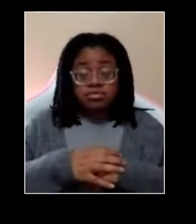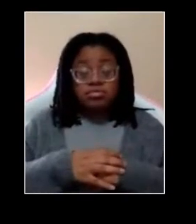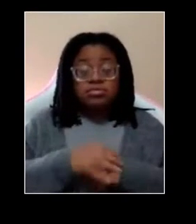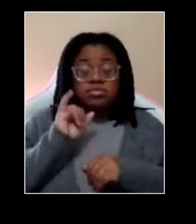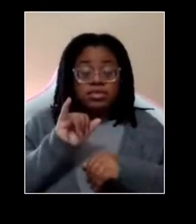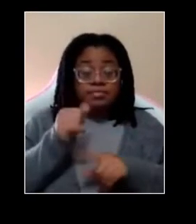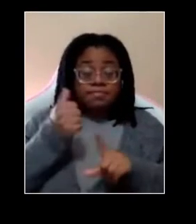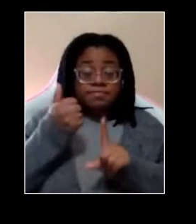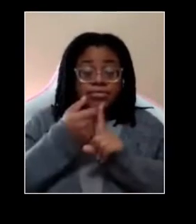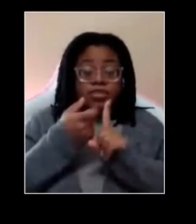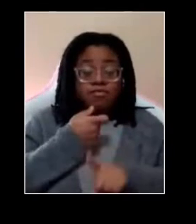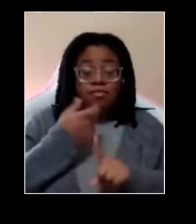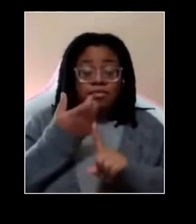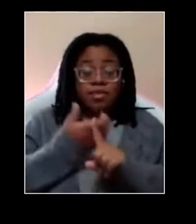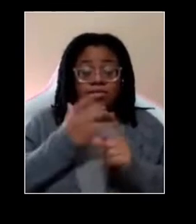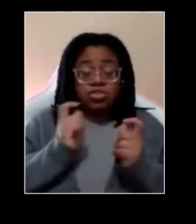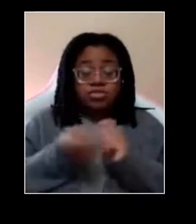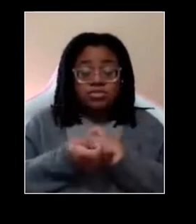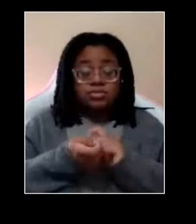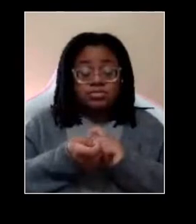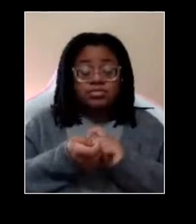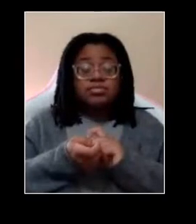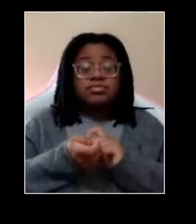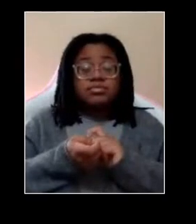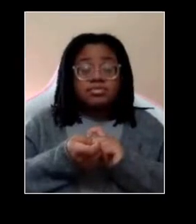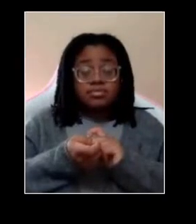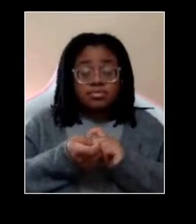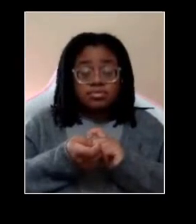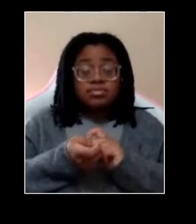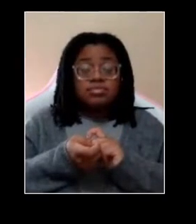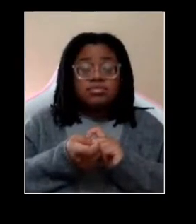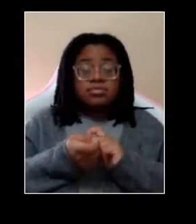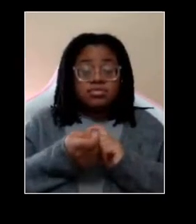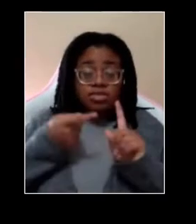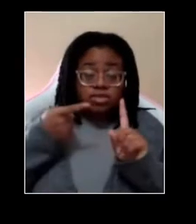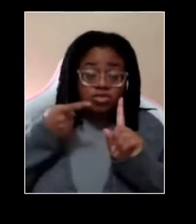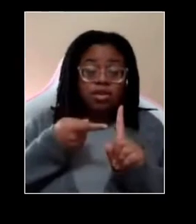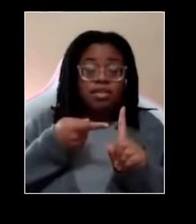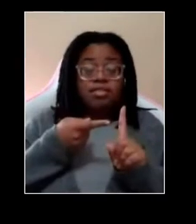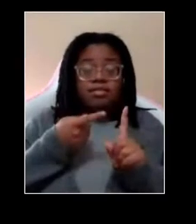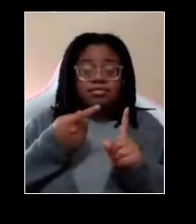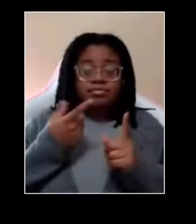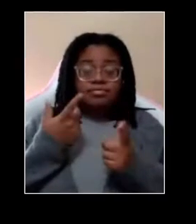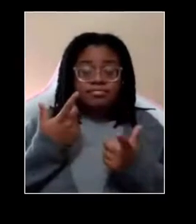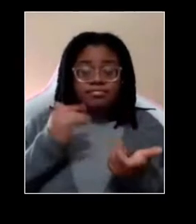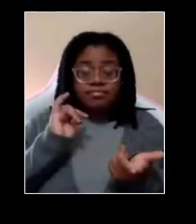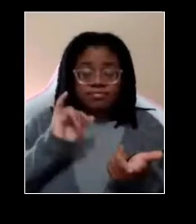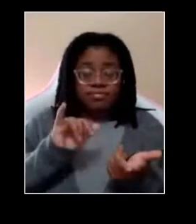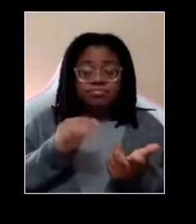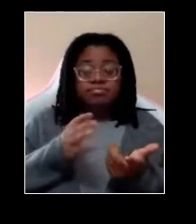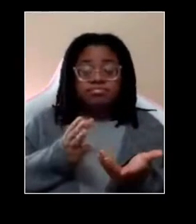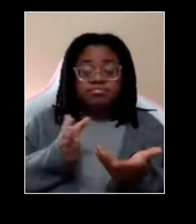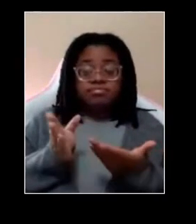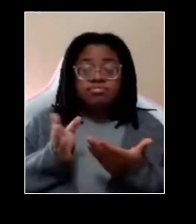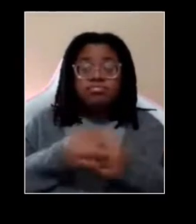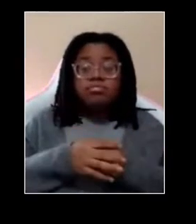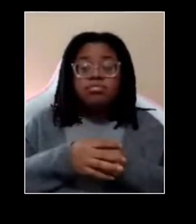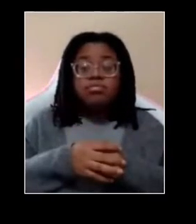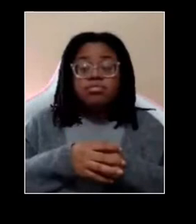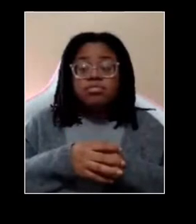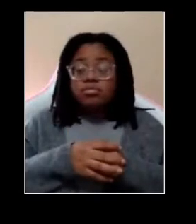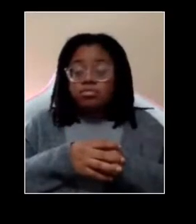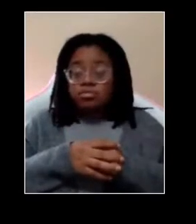climate change directly as vegetation. It is, you know, it can